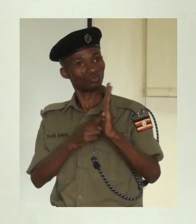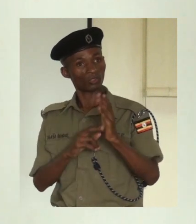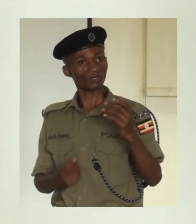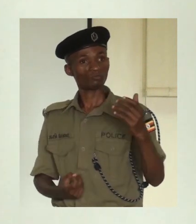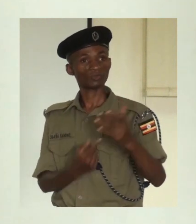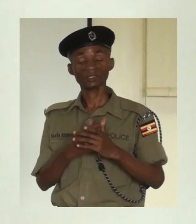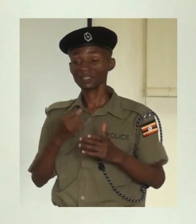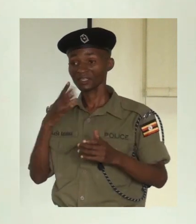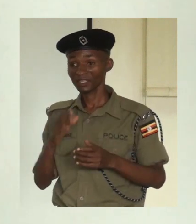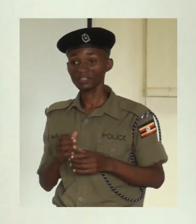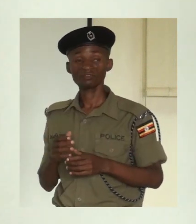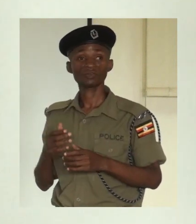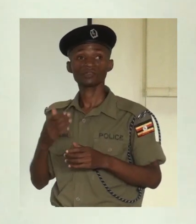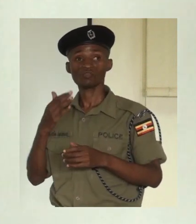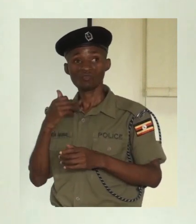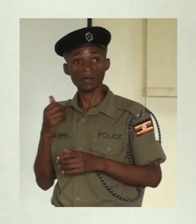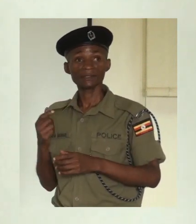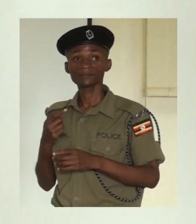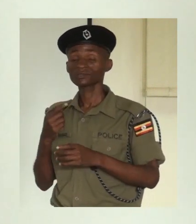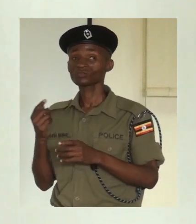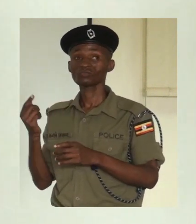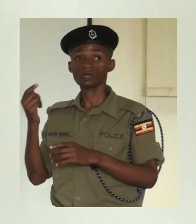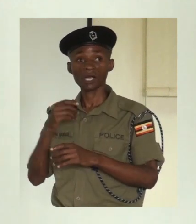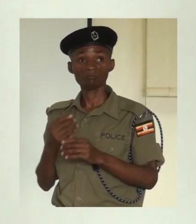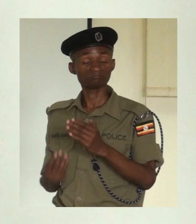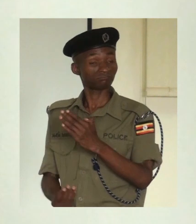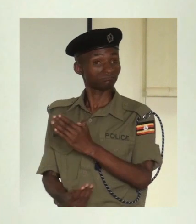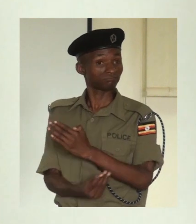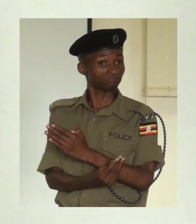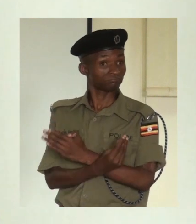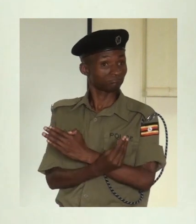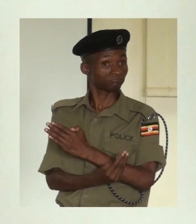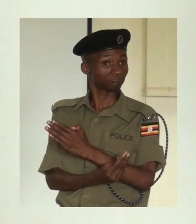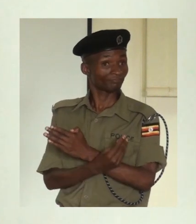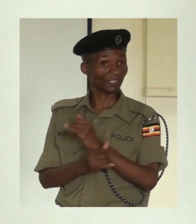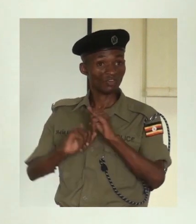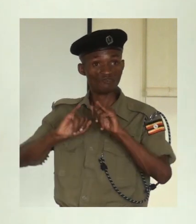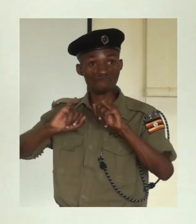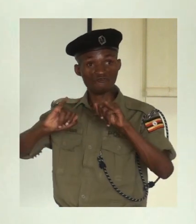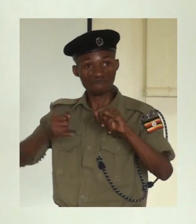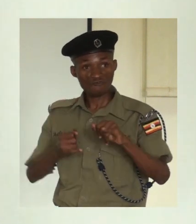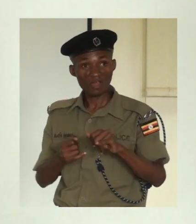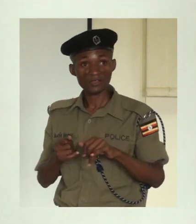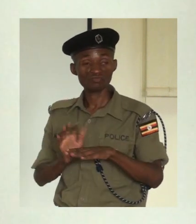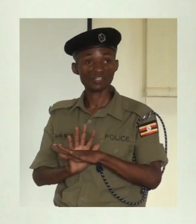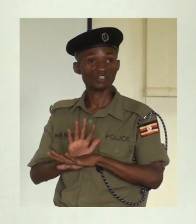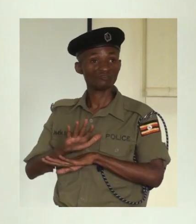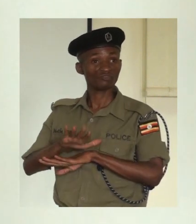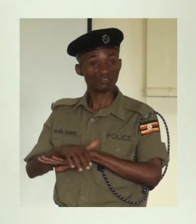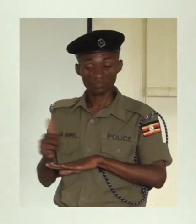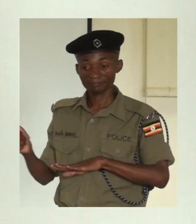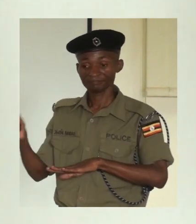try to come out and attempt to issue a bribe, make attempts to influence the recruitment process